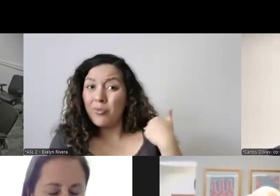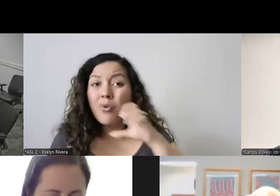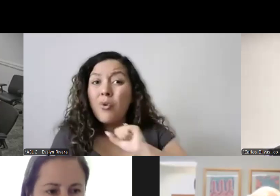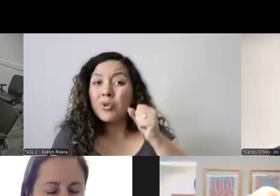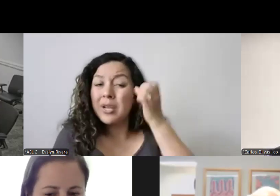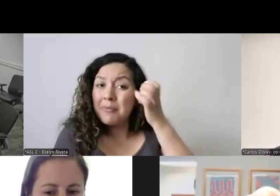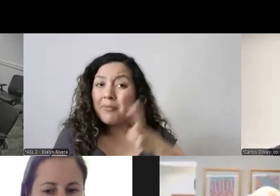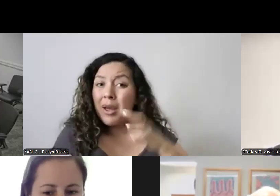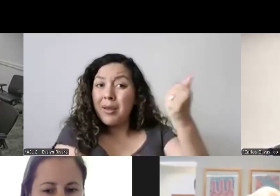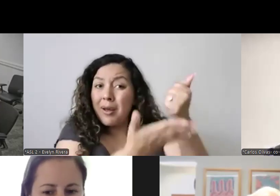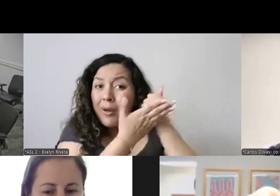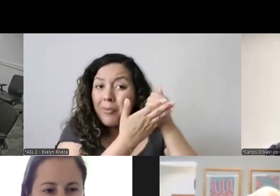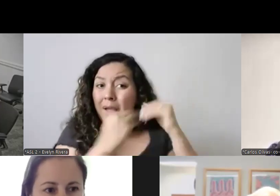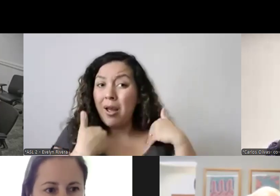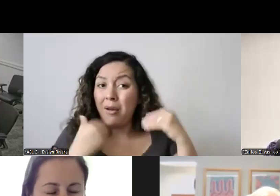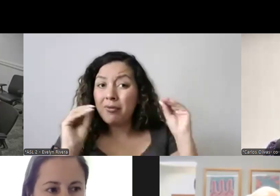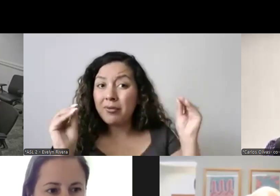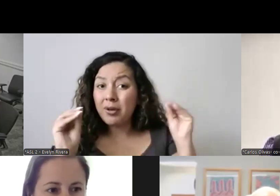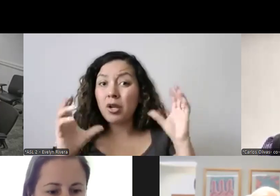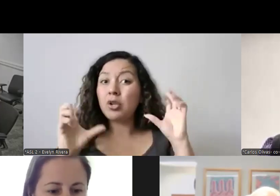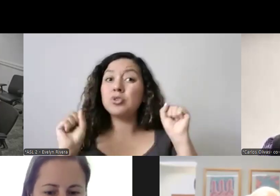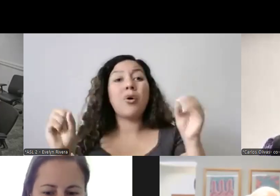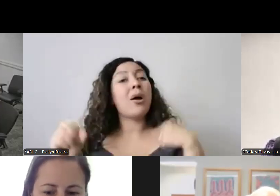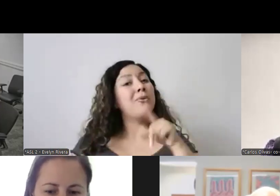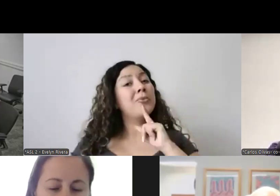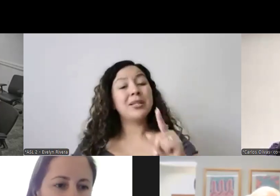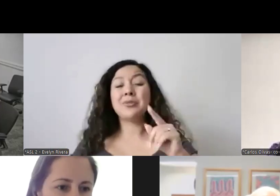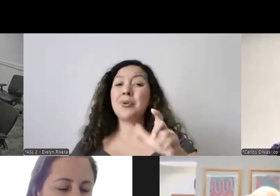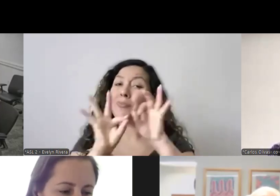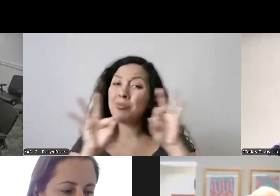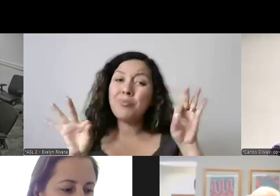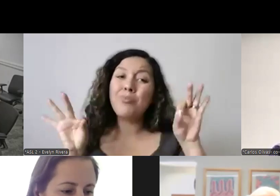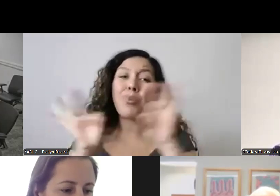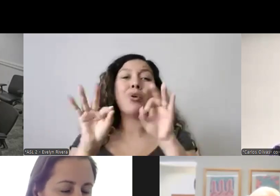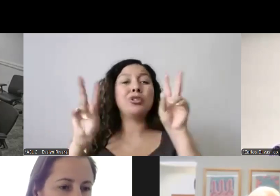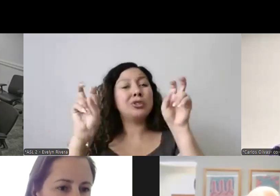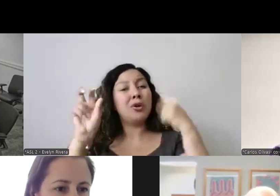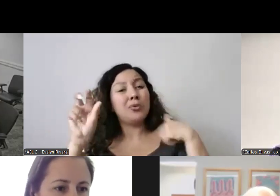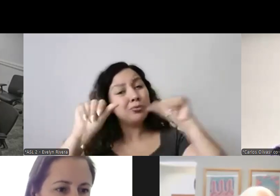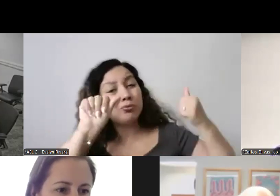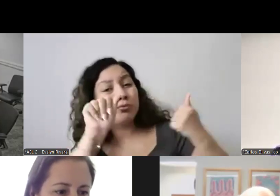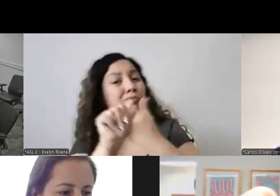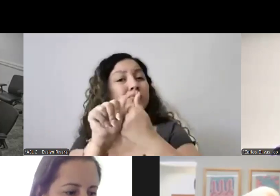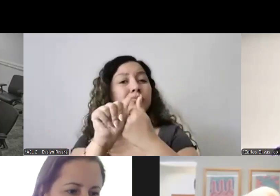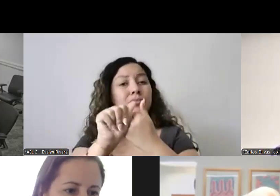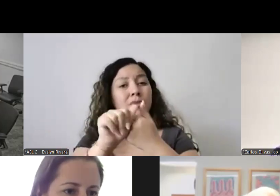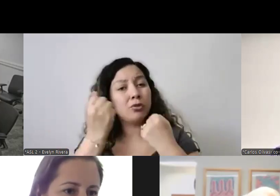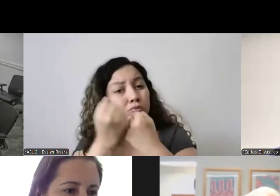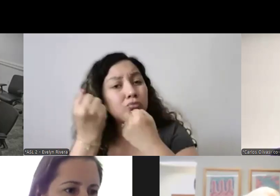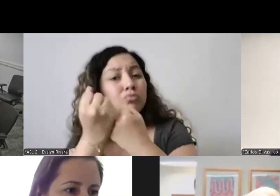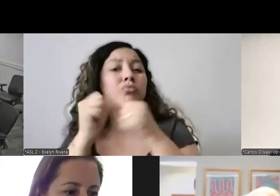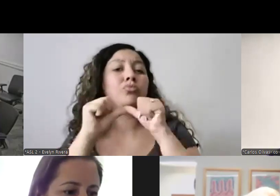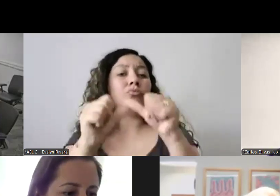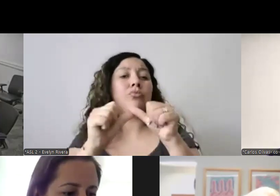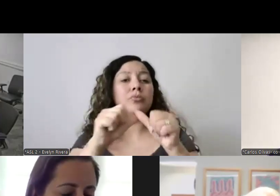happen. So I would really say this is a really important topic that we should get behind and stay behind. I forgot